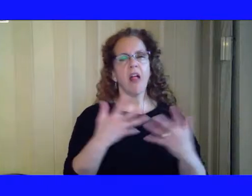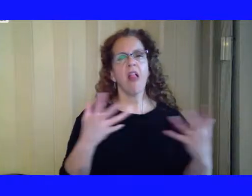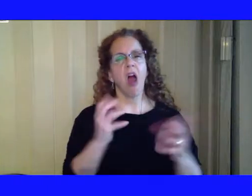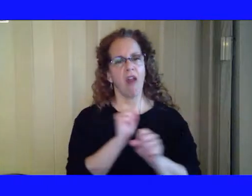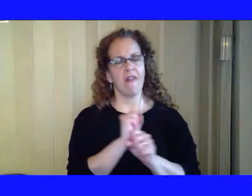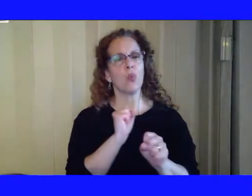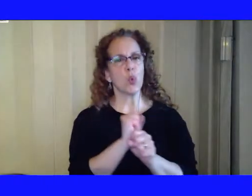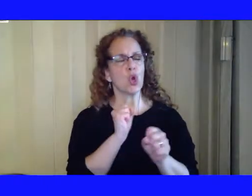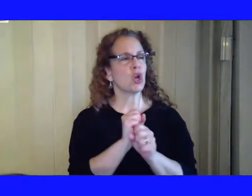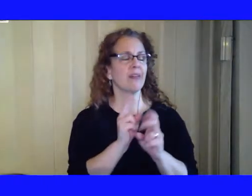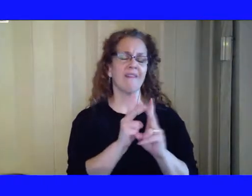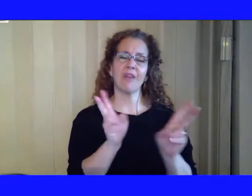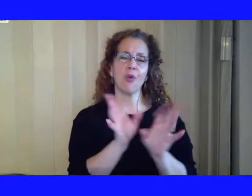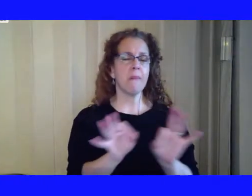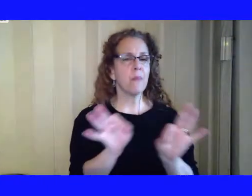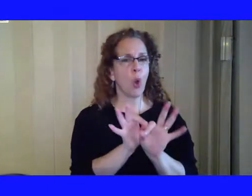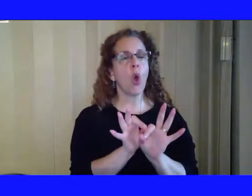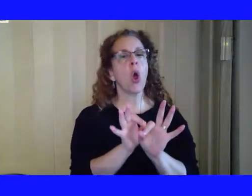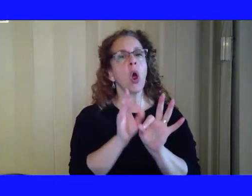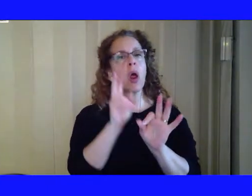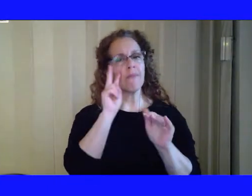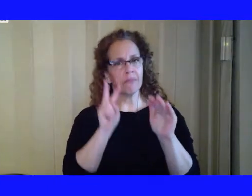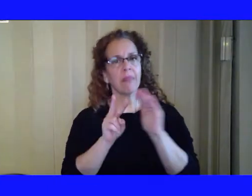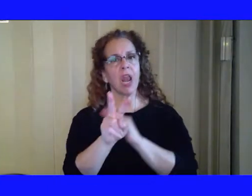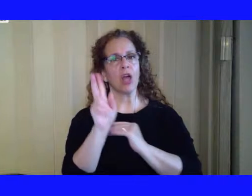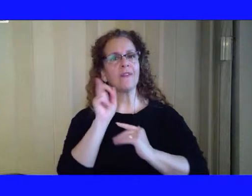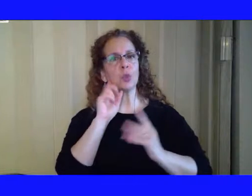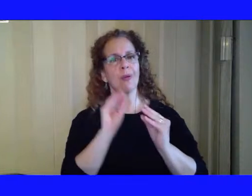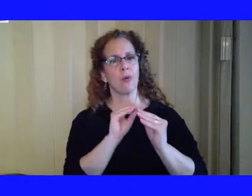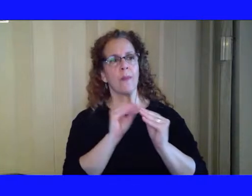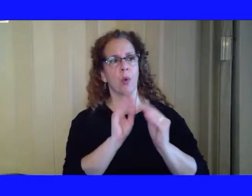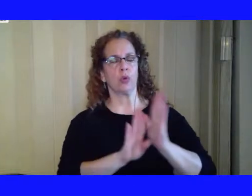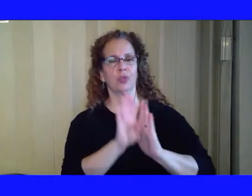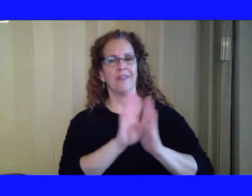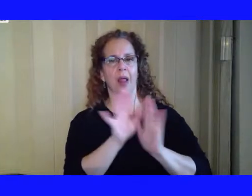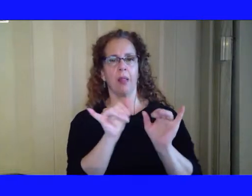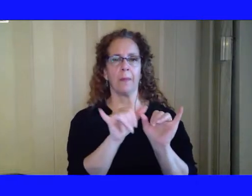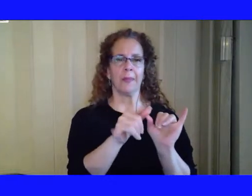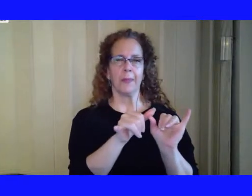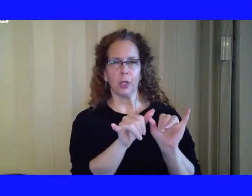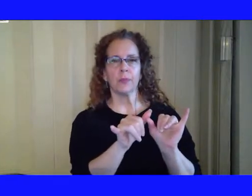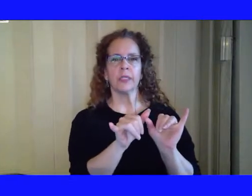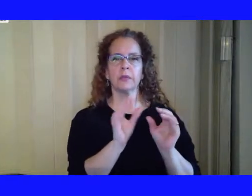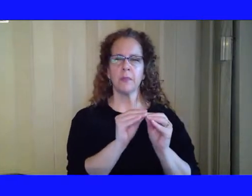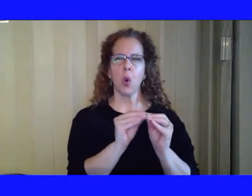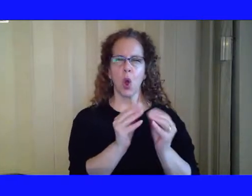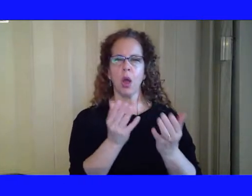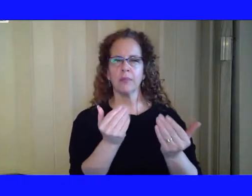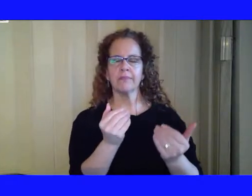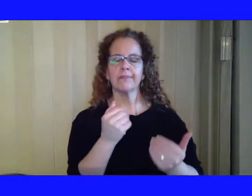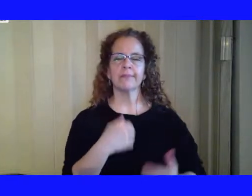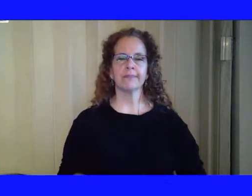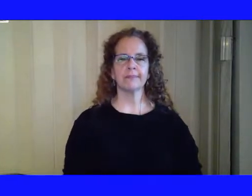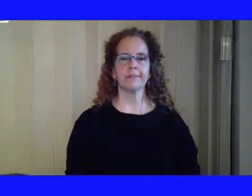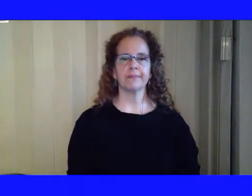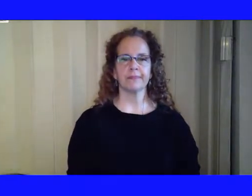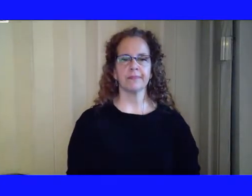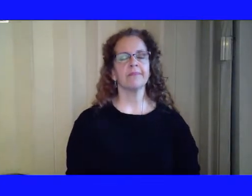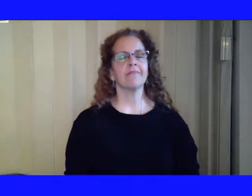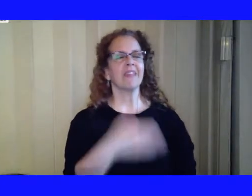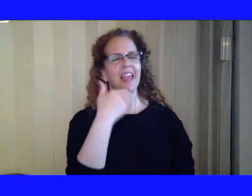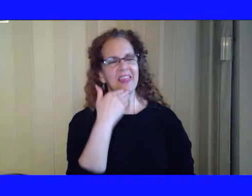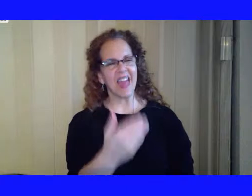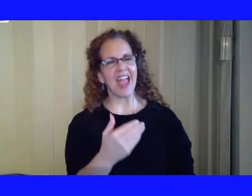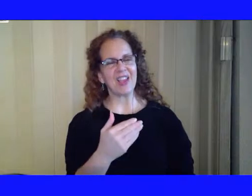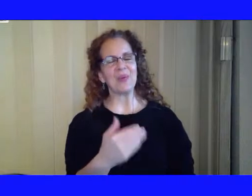Questions, thank you. Thank you. I also don't have any questions. Thank you for your report. I think, as has